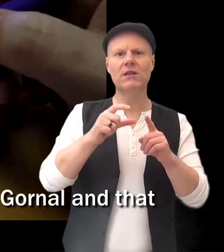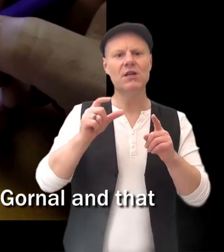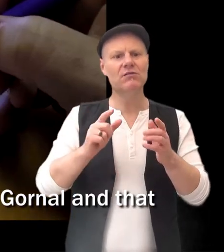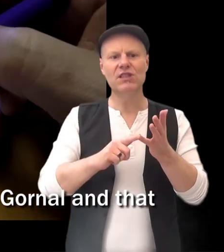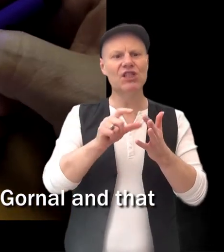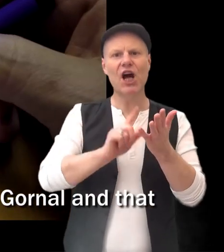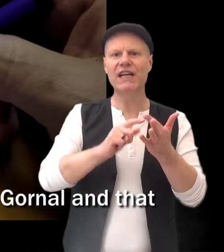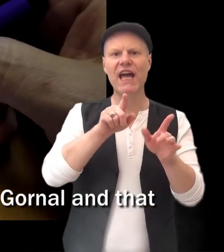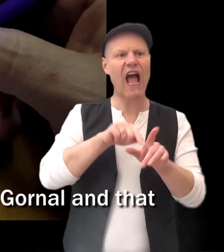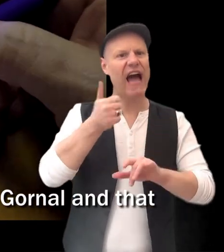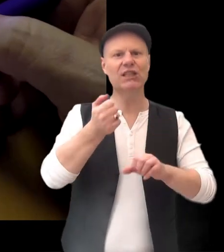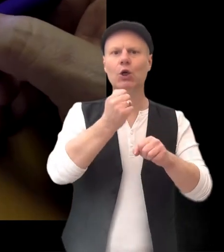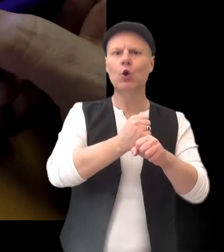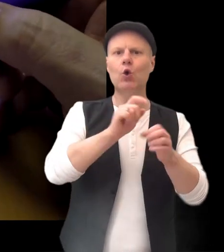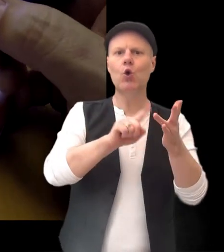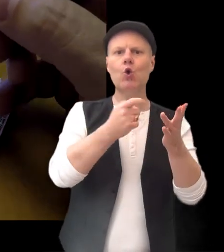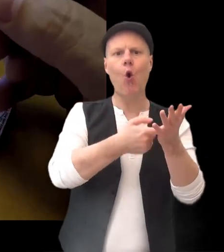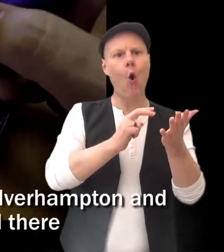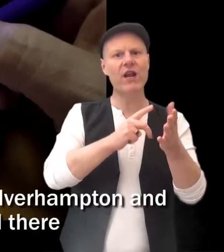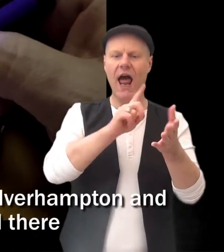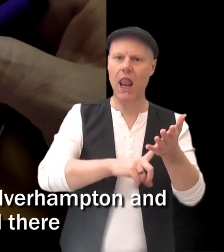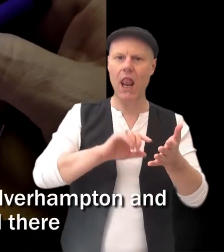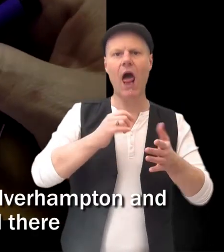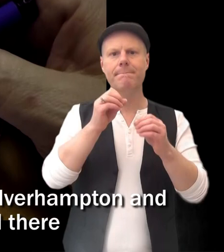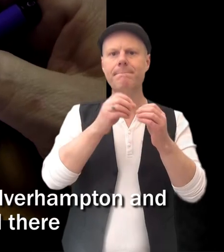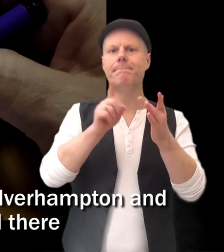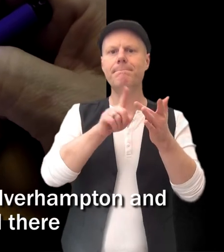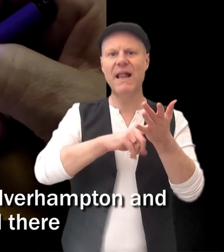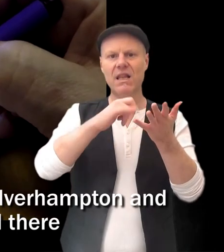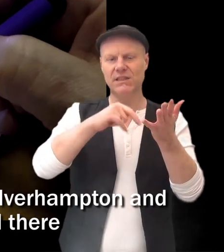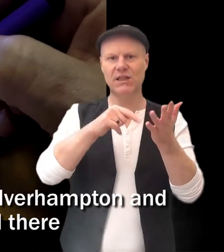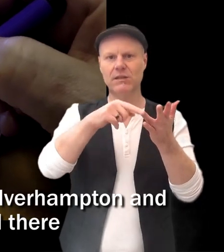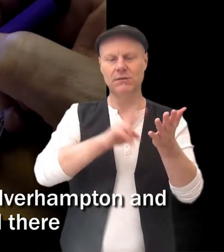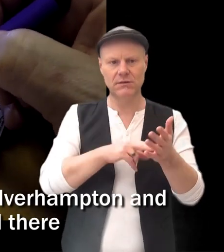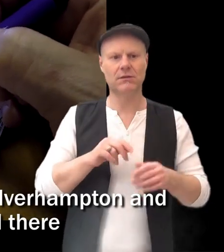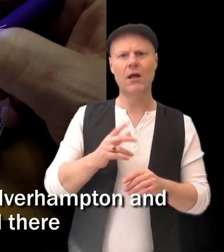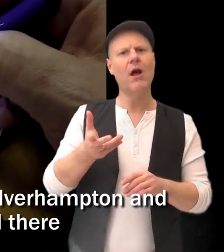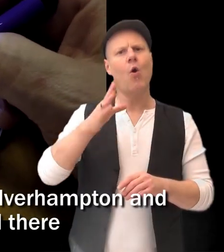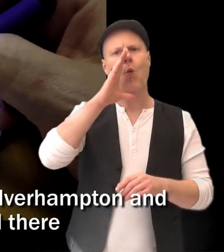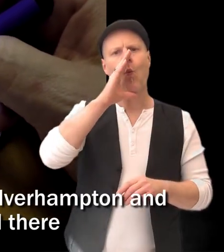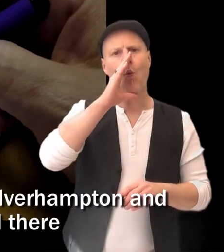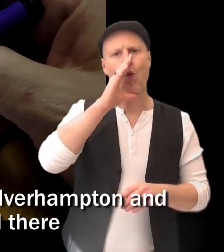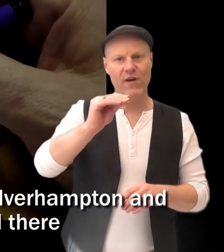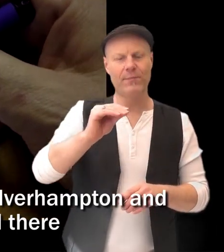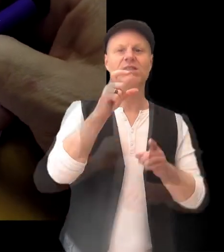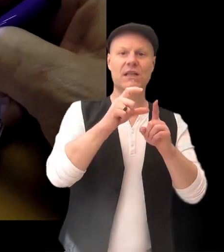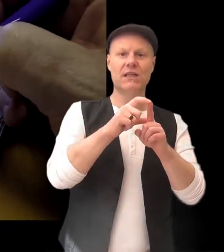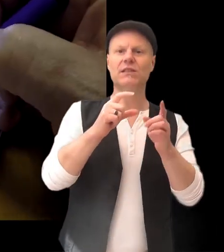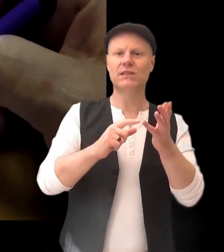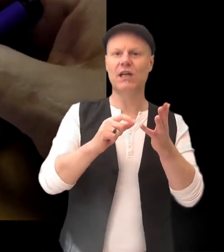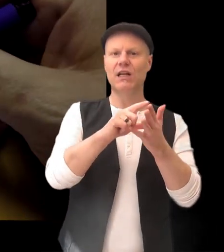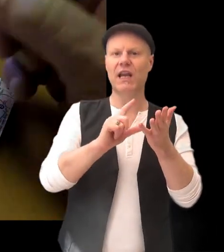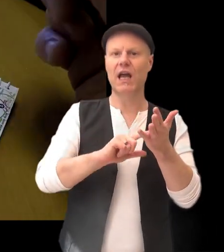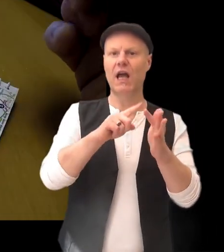and Gornal and that way, you know. Bilston. Dudley and Gornal. So he went Wolverhampton, Dudley, so kind of round there.